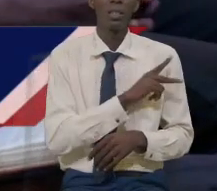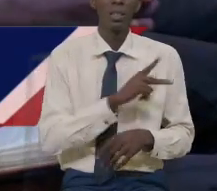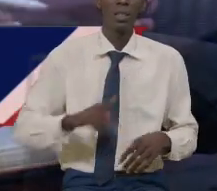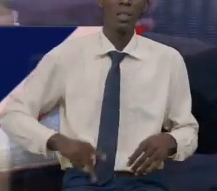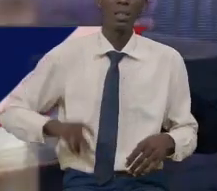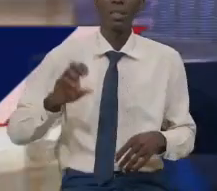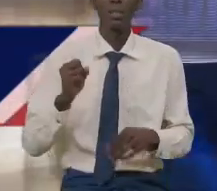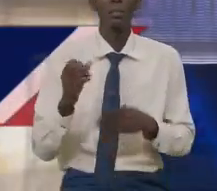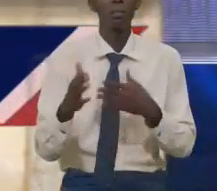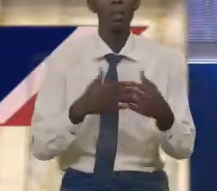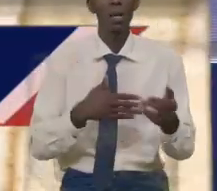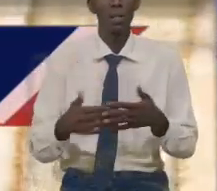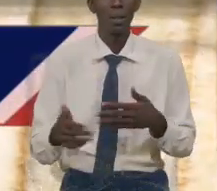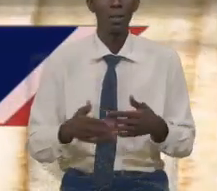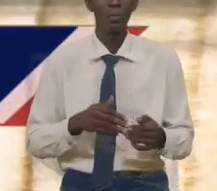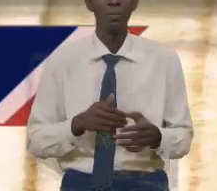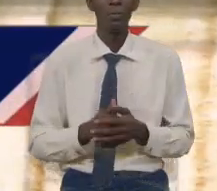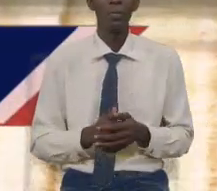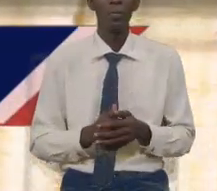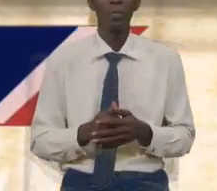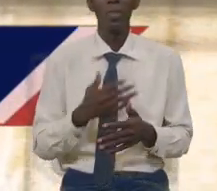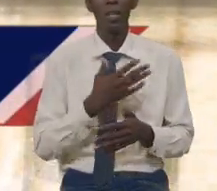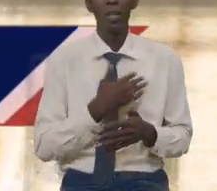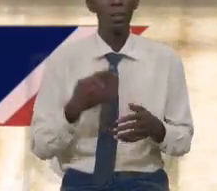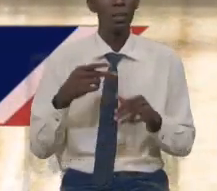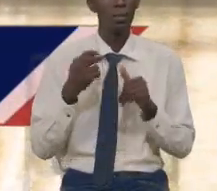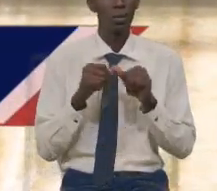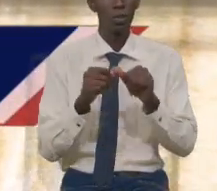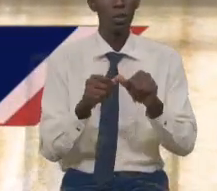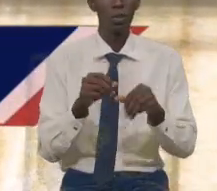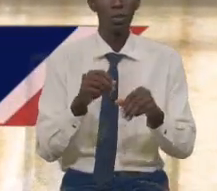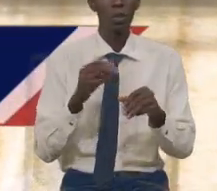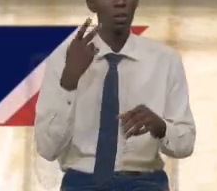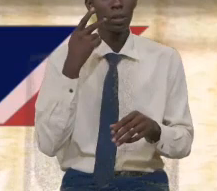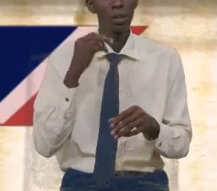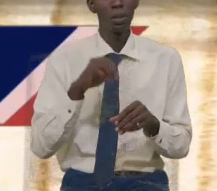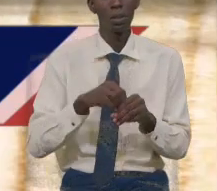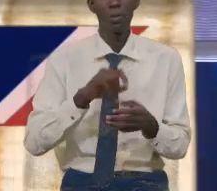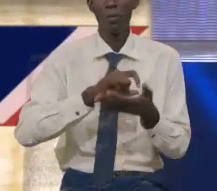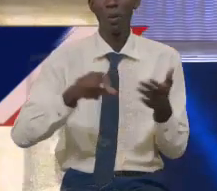the king's matter. And then it tells us in verse 29,